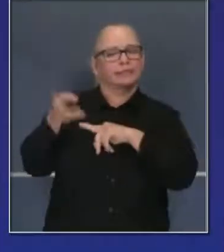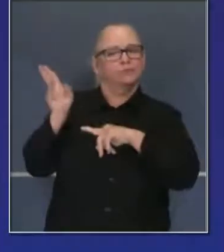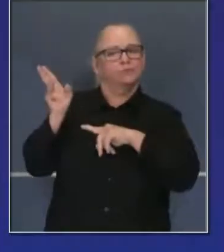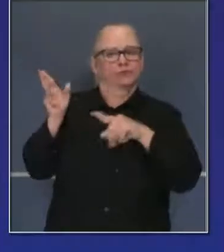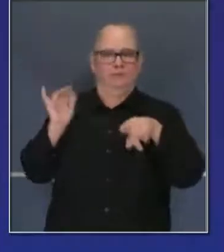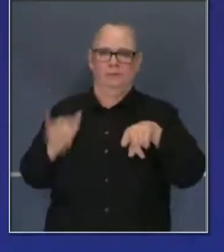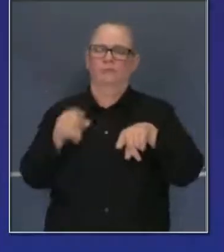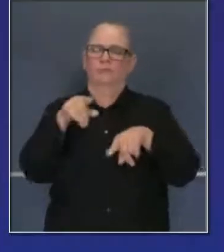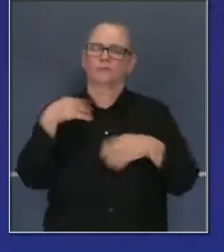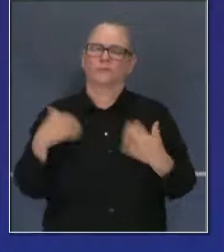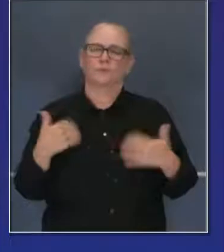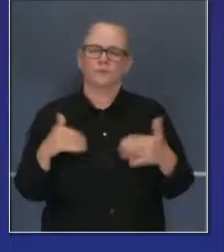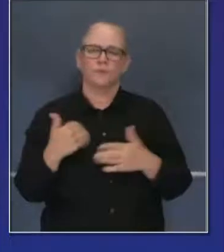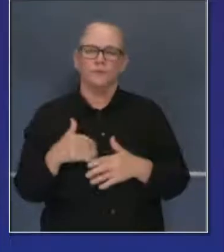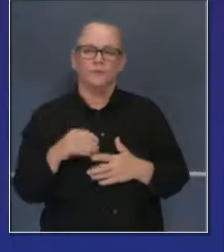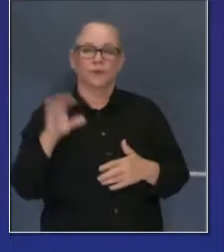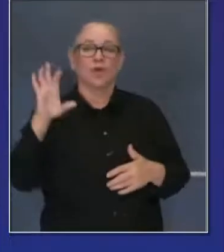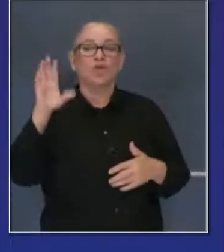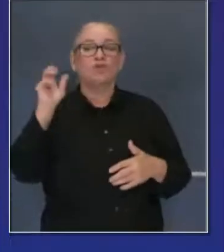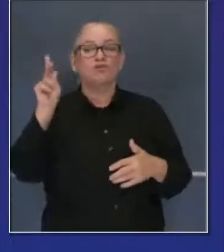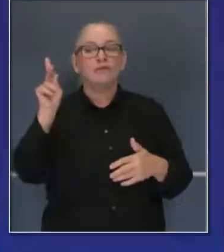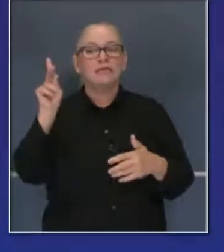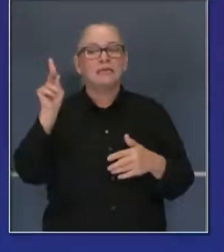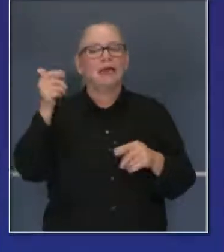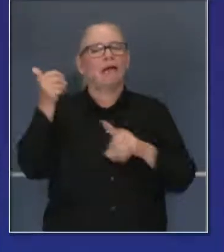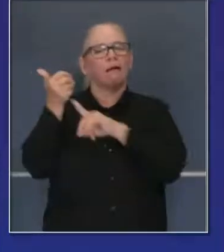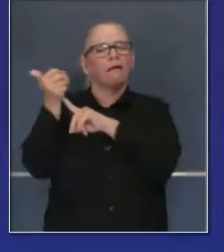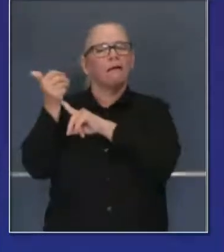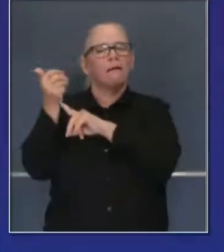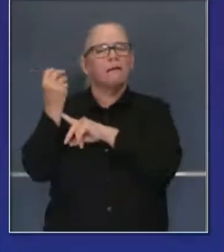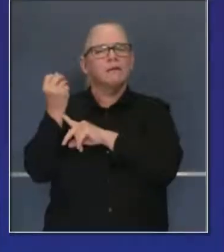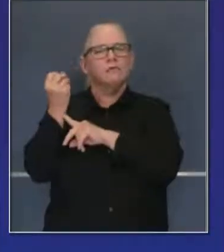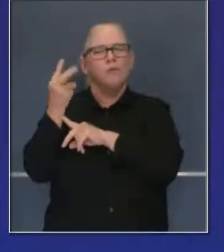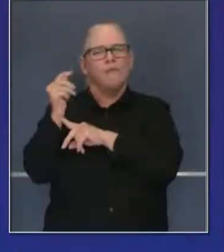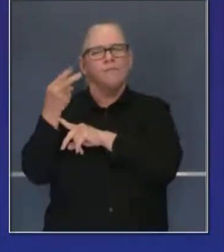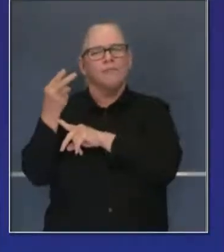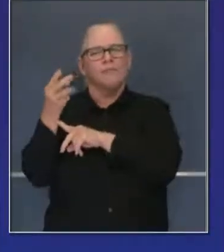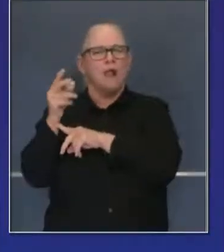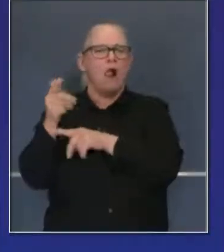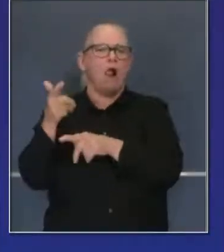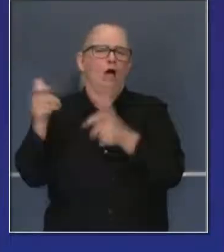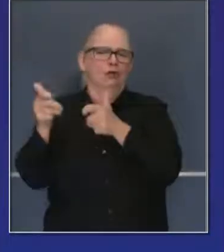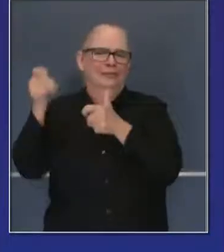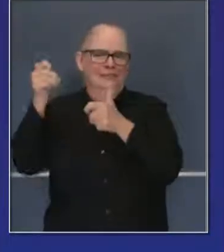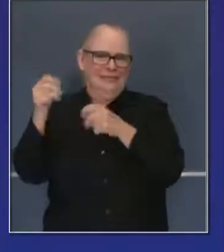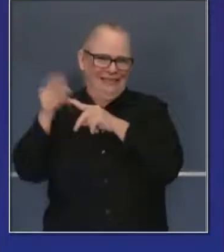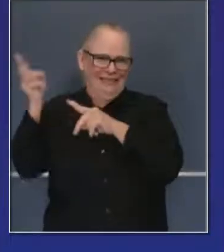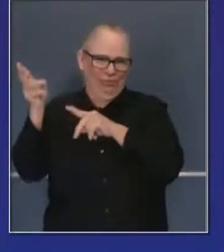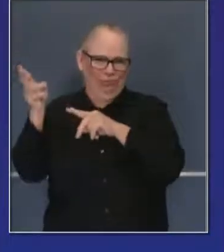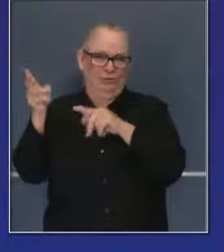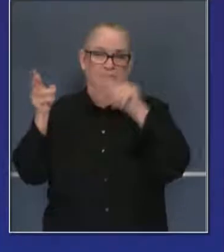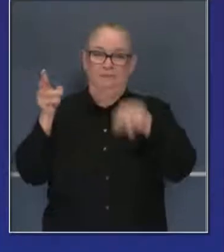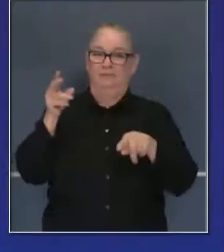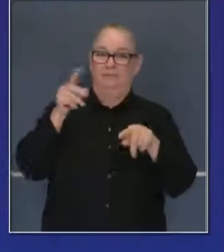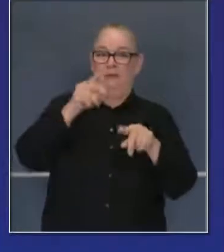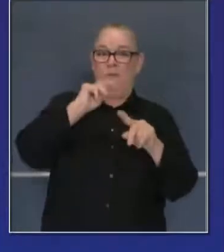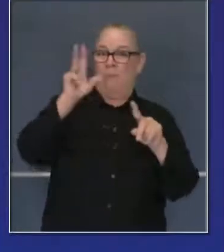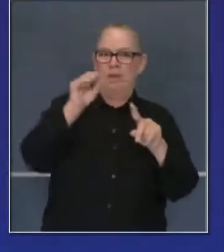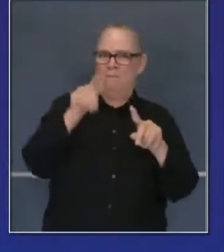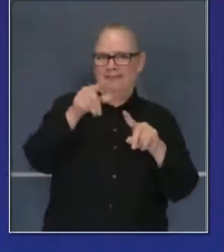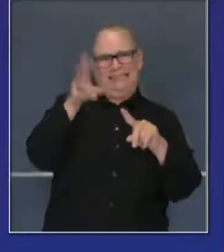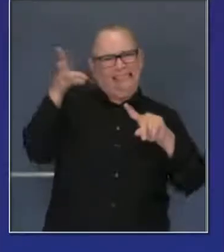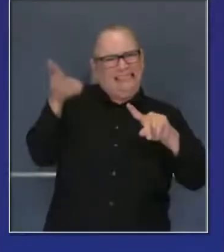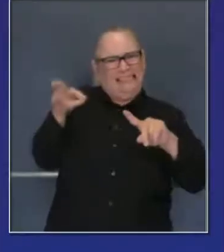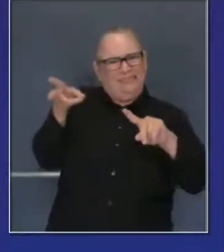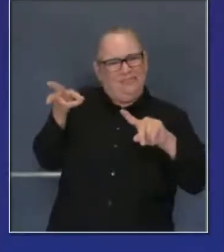12th largest in California history. But the devastation of the North Complex in and around Butte, Plumas, and Lassen County is the